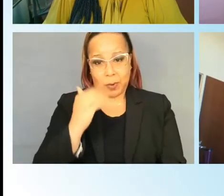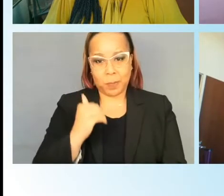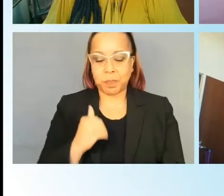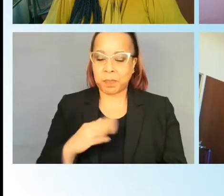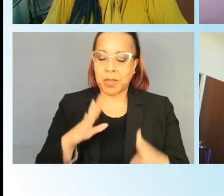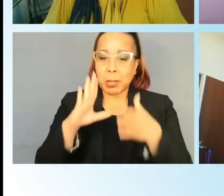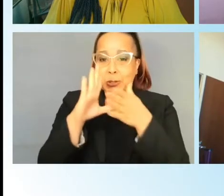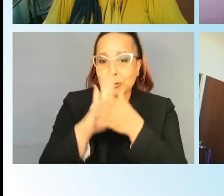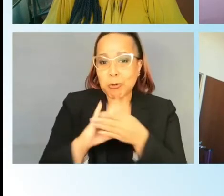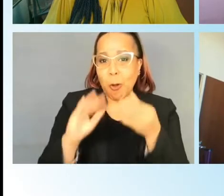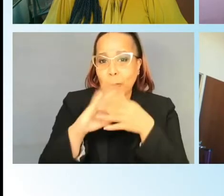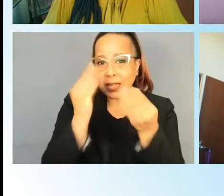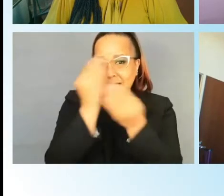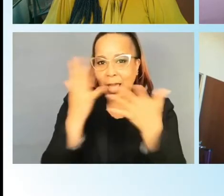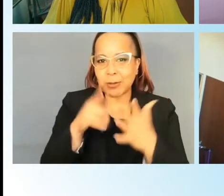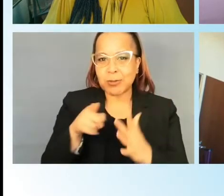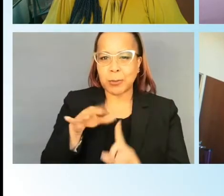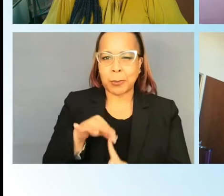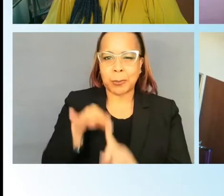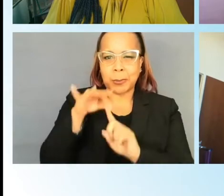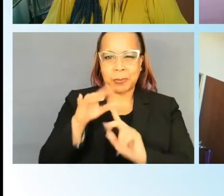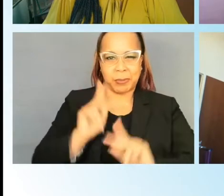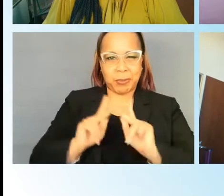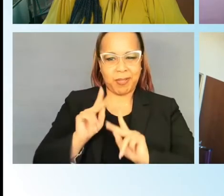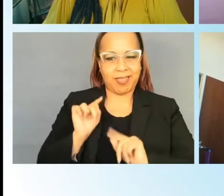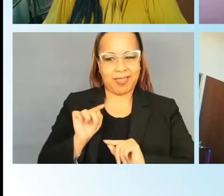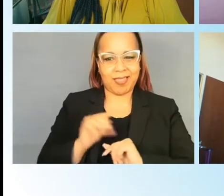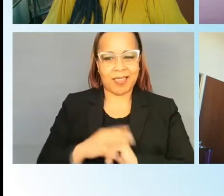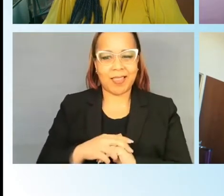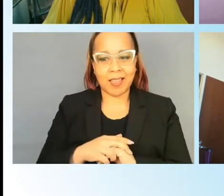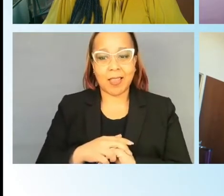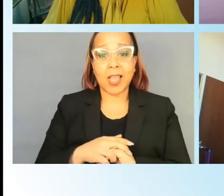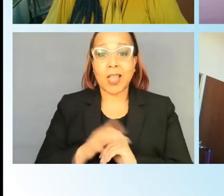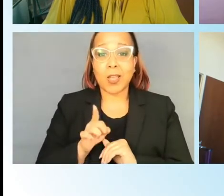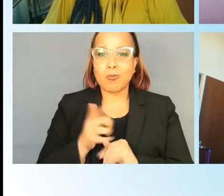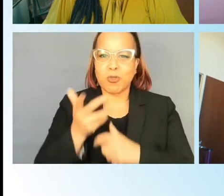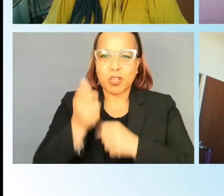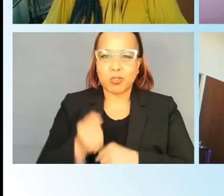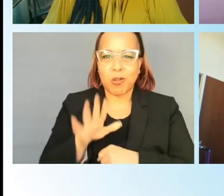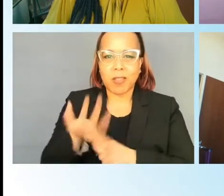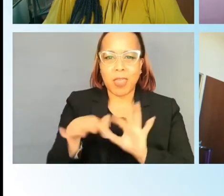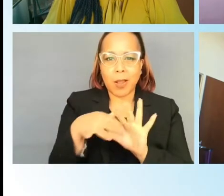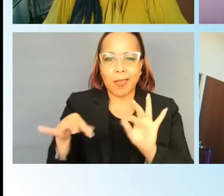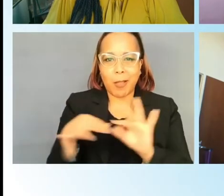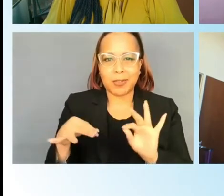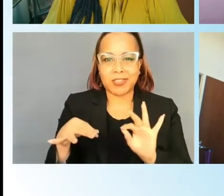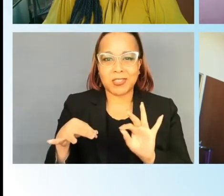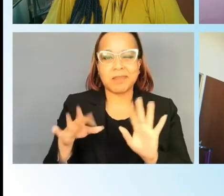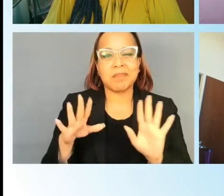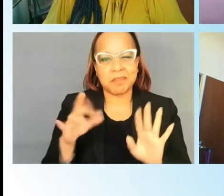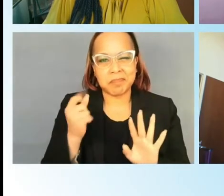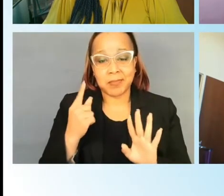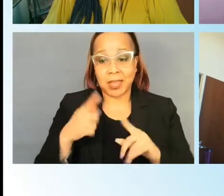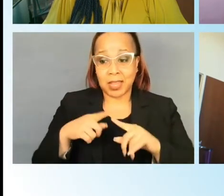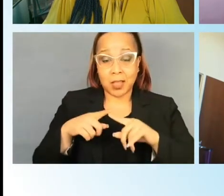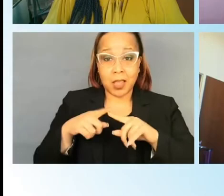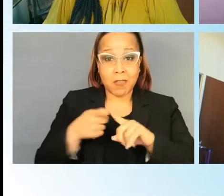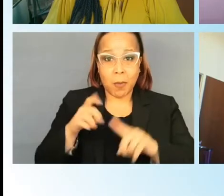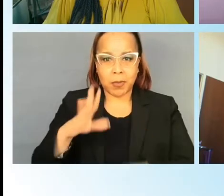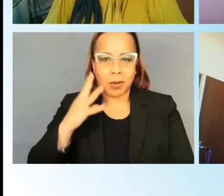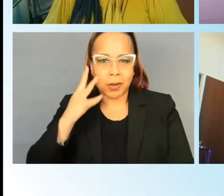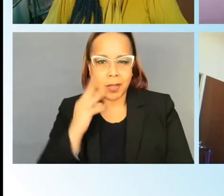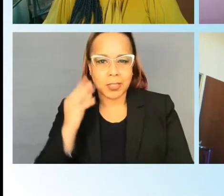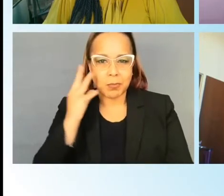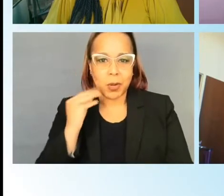storytellers are unique people. You know, you can trust their language, and it's typically based on experience. And I think when we